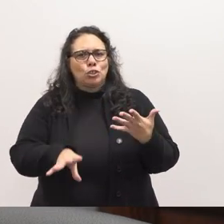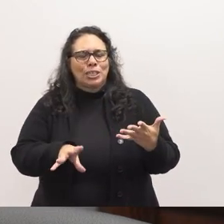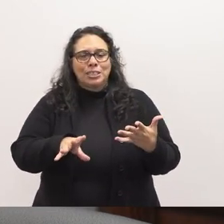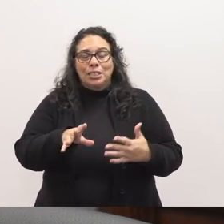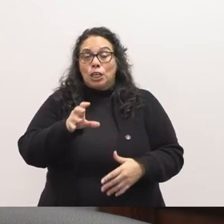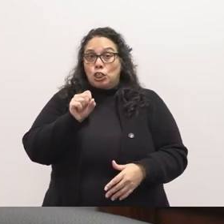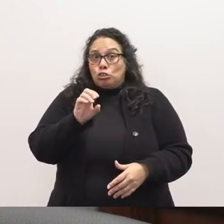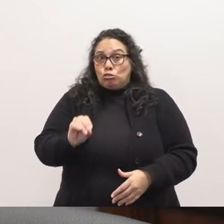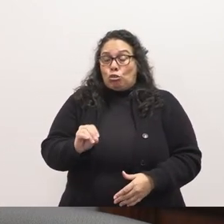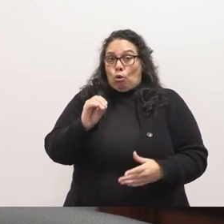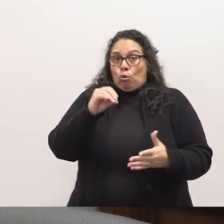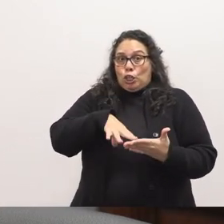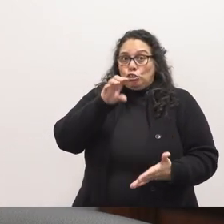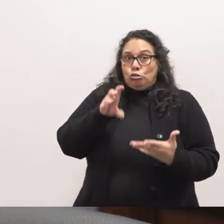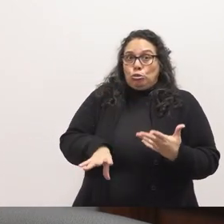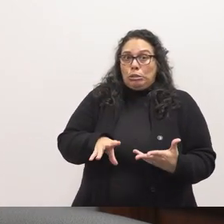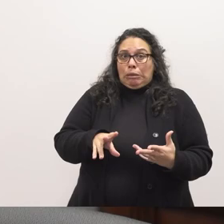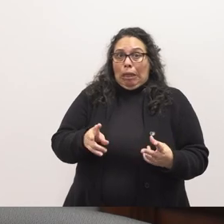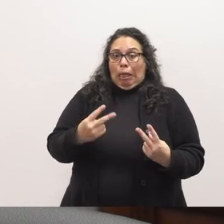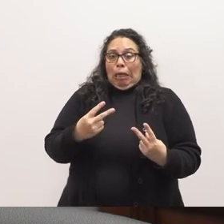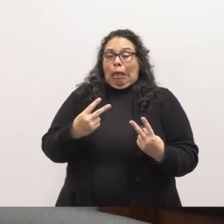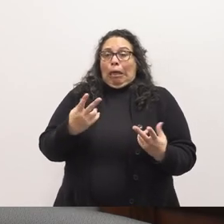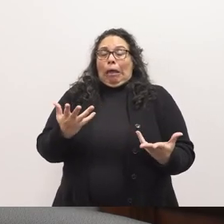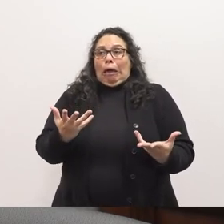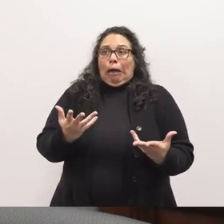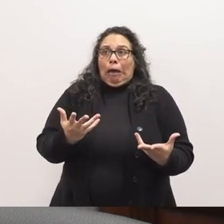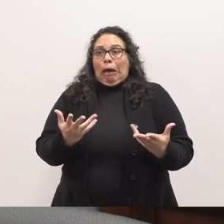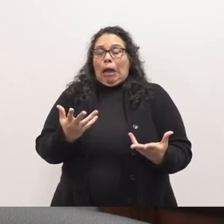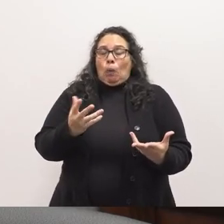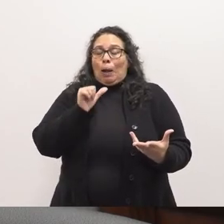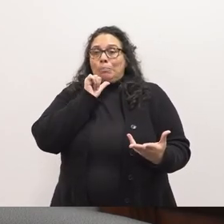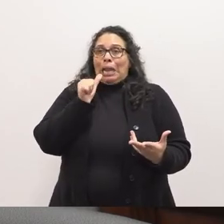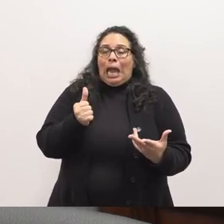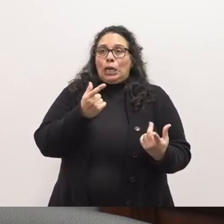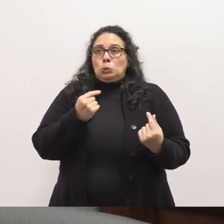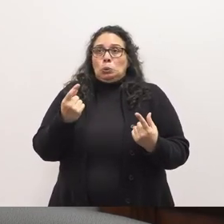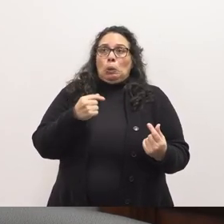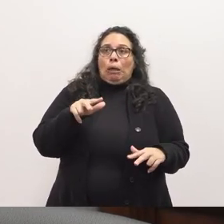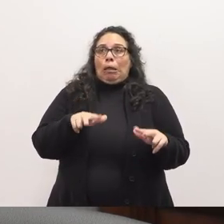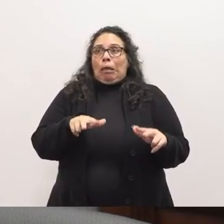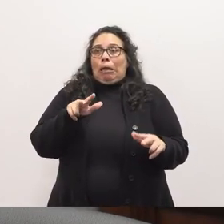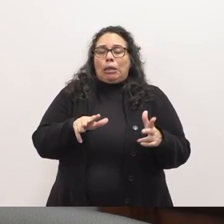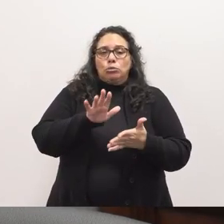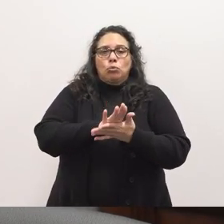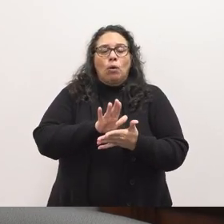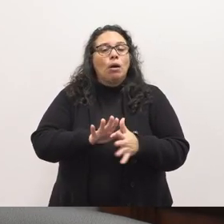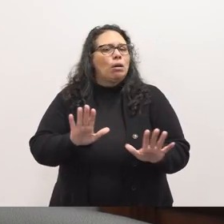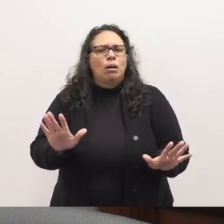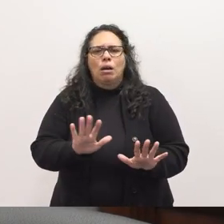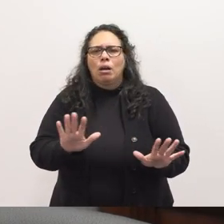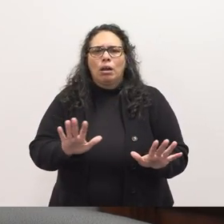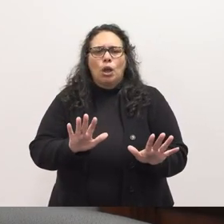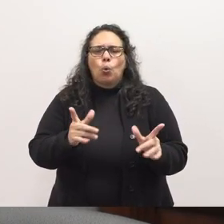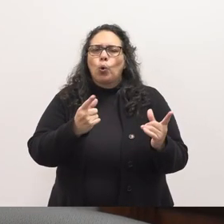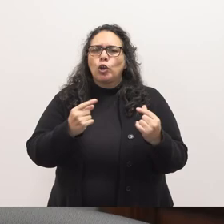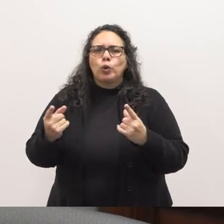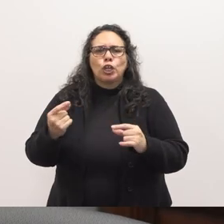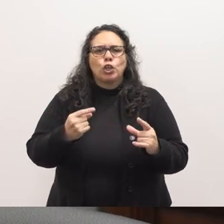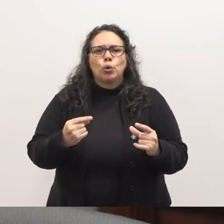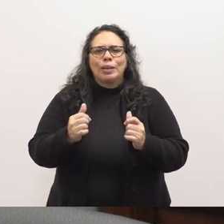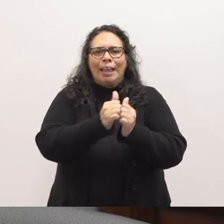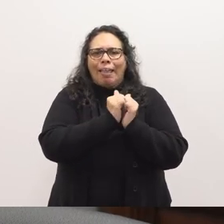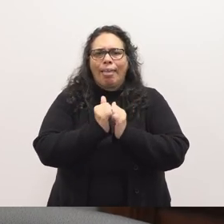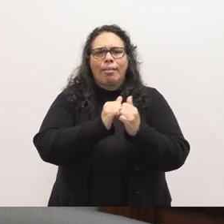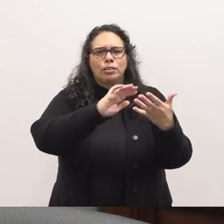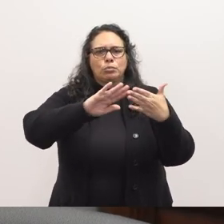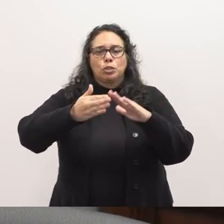of what they're not doing in school, but more as a what are we going to do as a collective community to ensure the success of